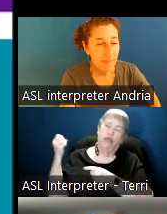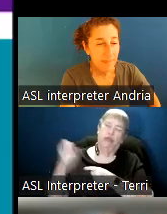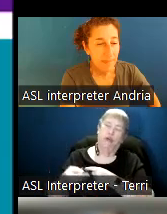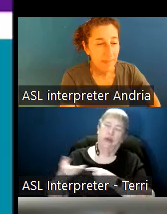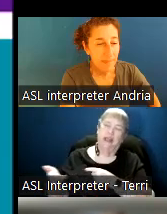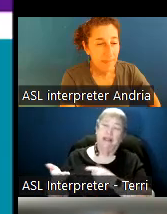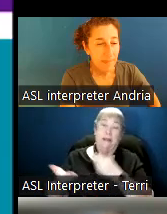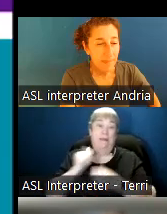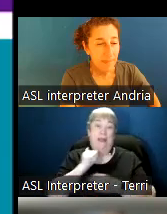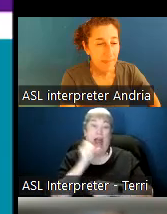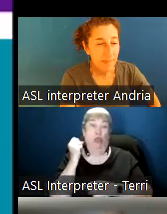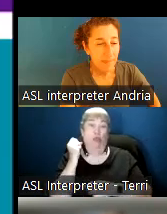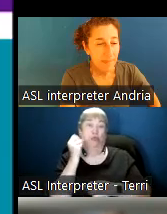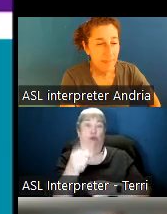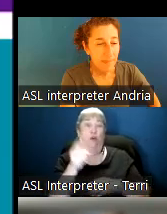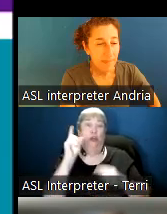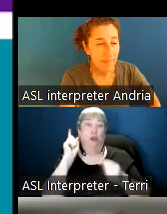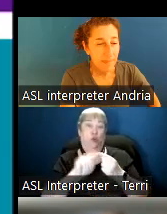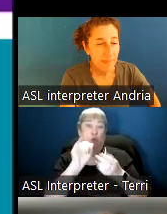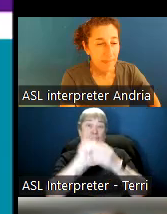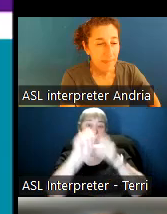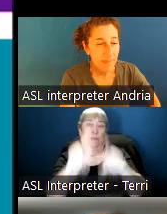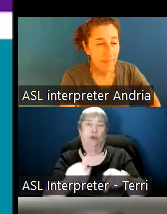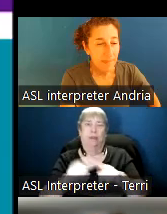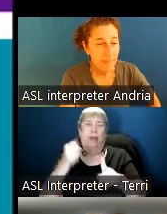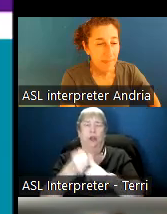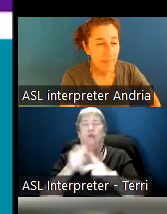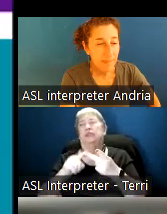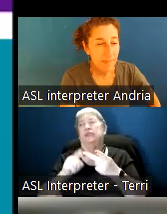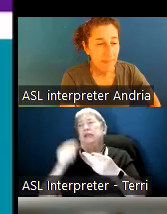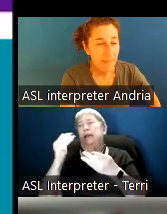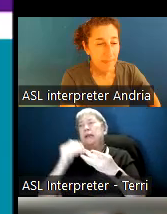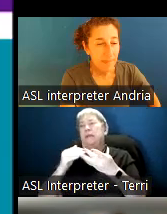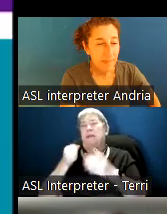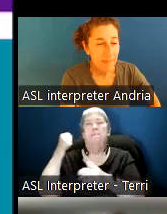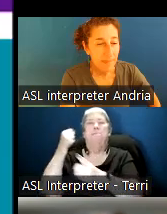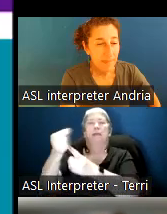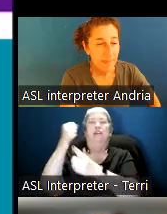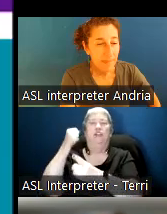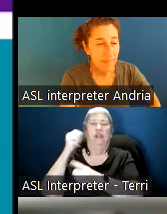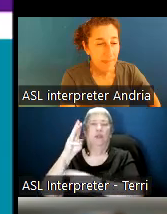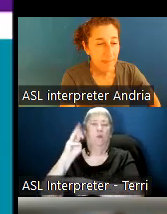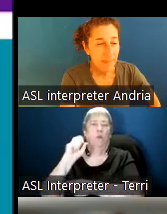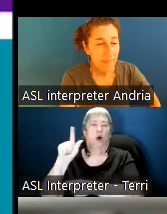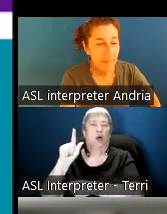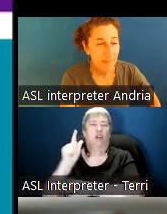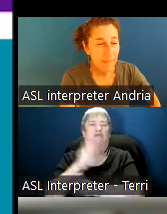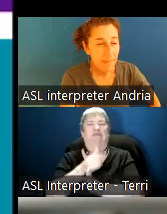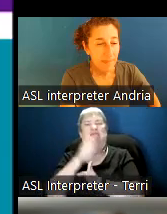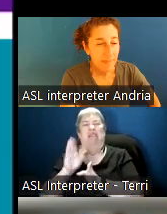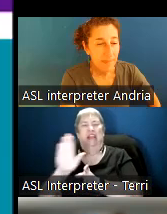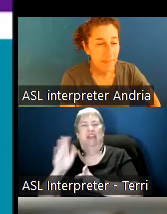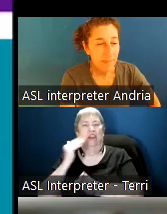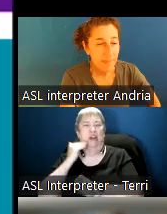at the person, but close enough to them, punching a wall next to the person. So it's